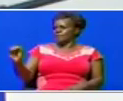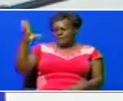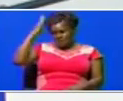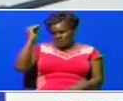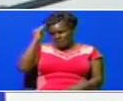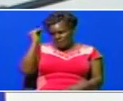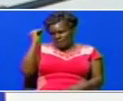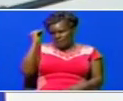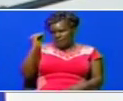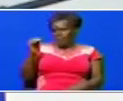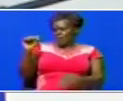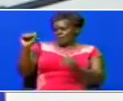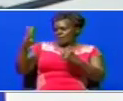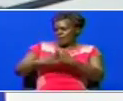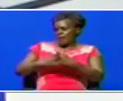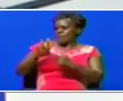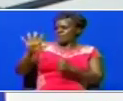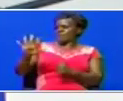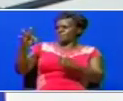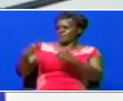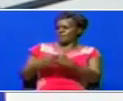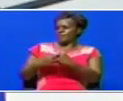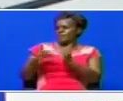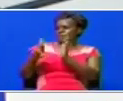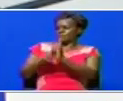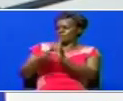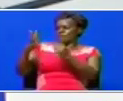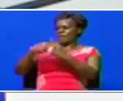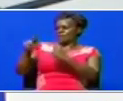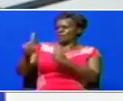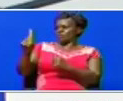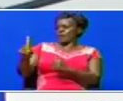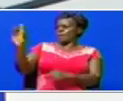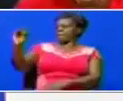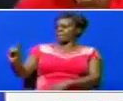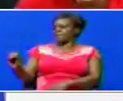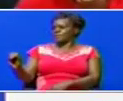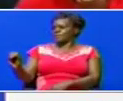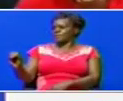Dida, 958, representing 1.10%.